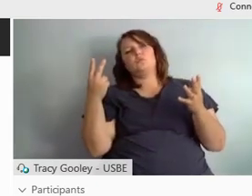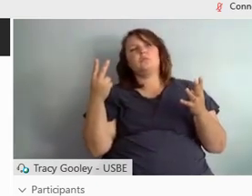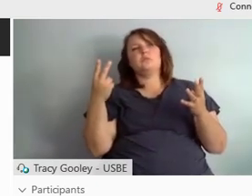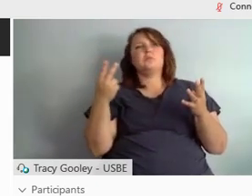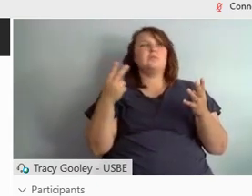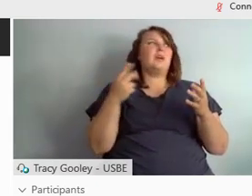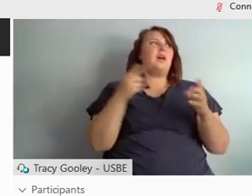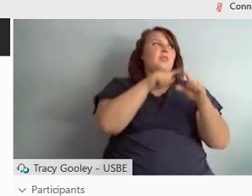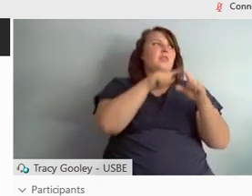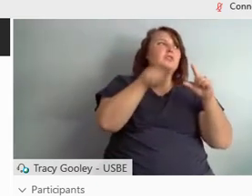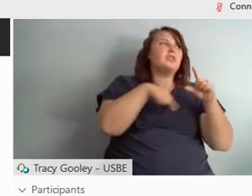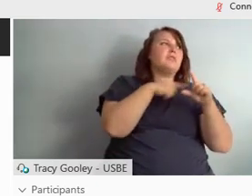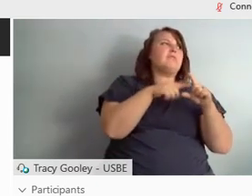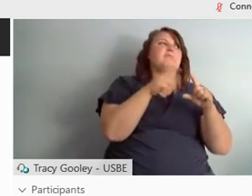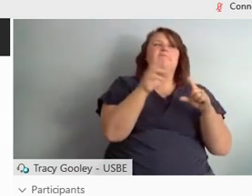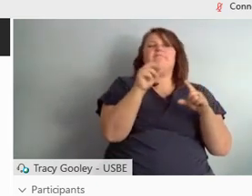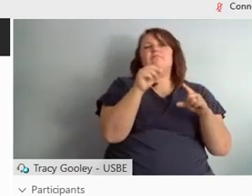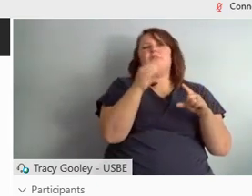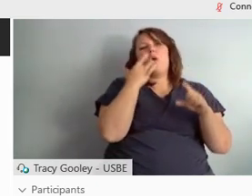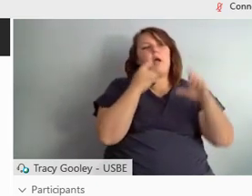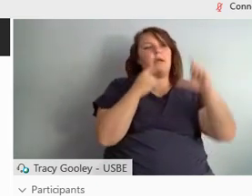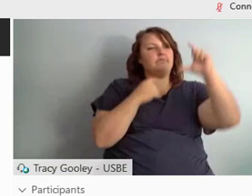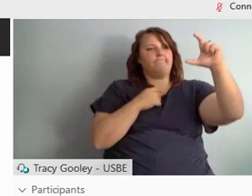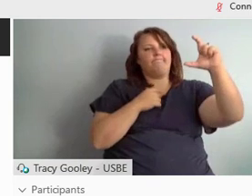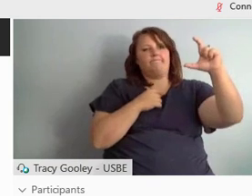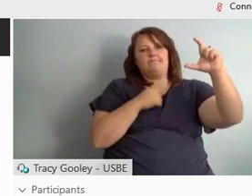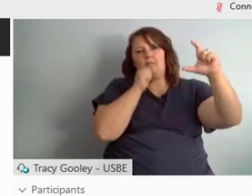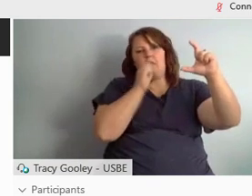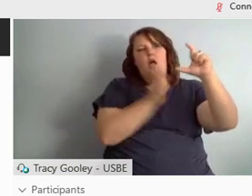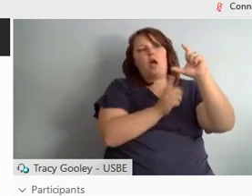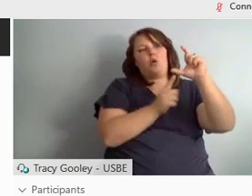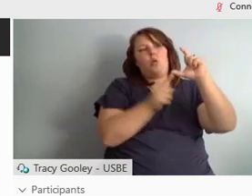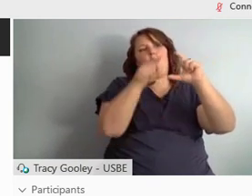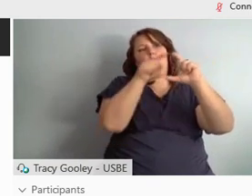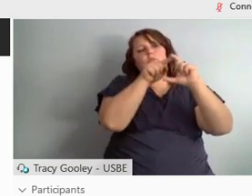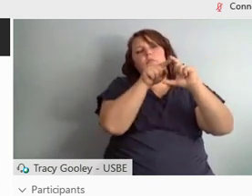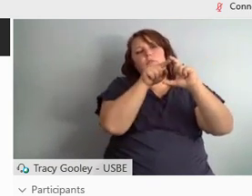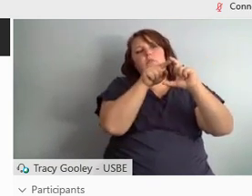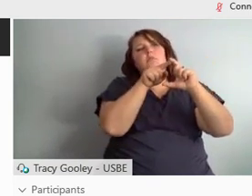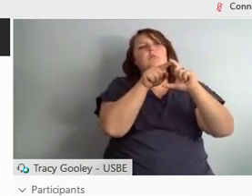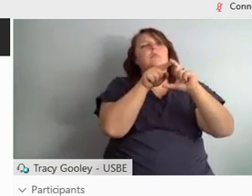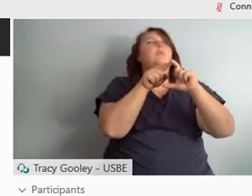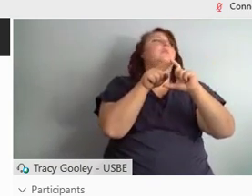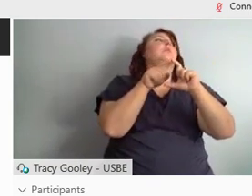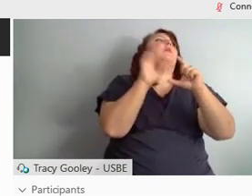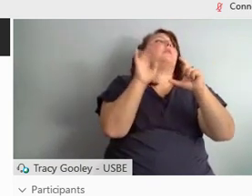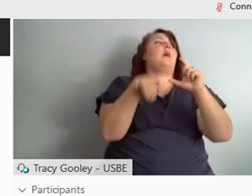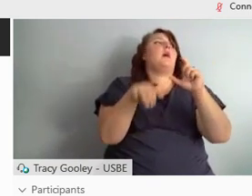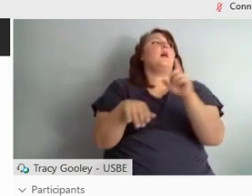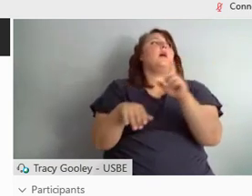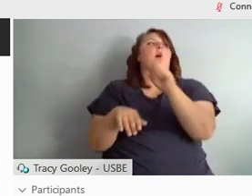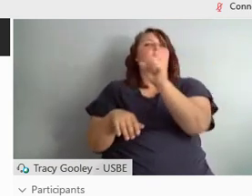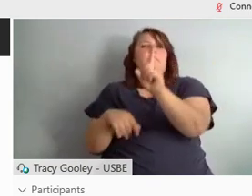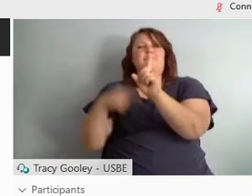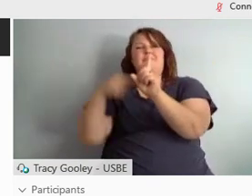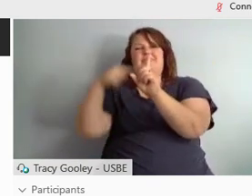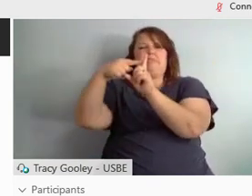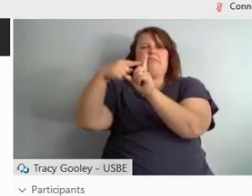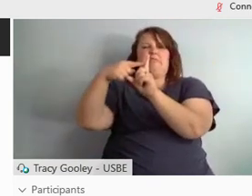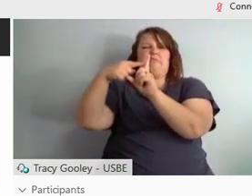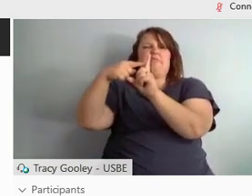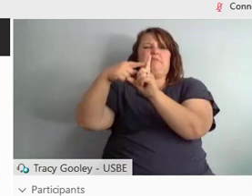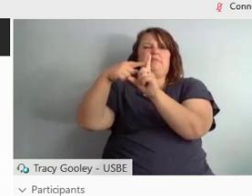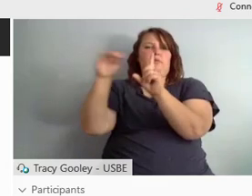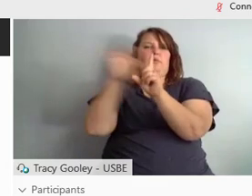circle because it's not closed. And then the intersecting lines, or the horizontal vertical cross, wouldn't have